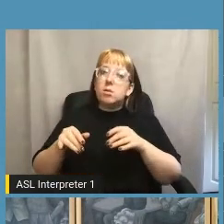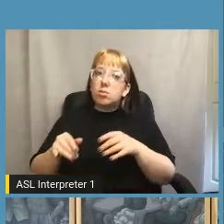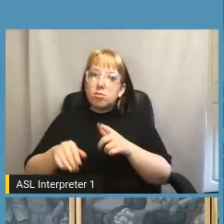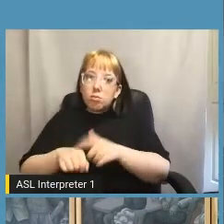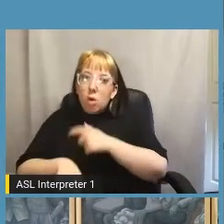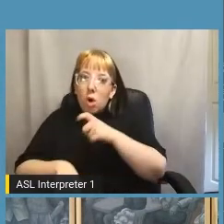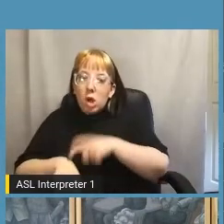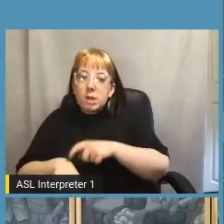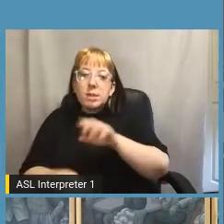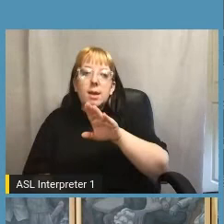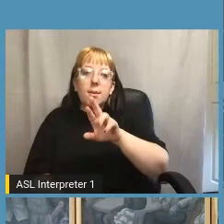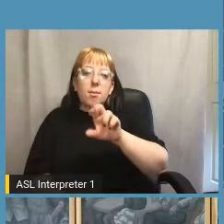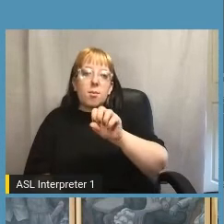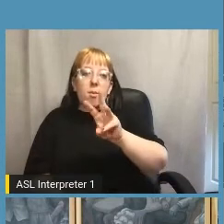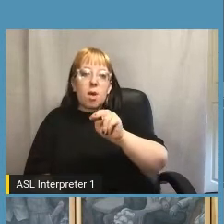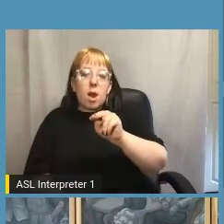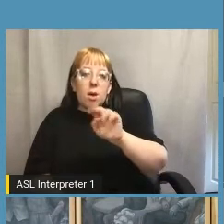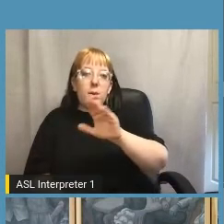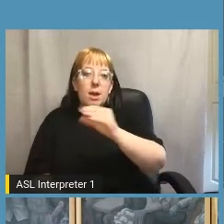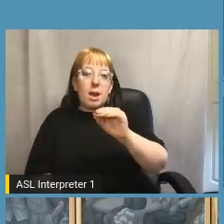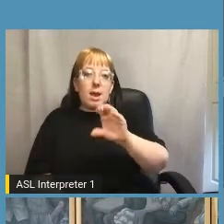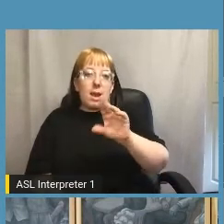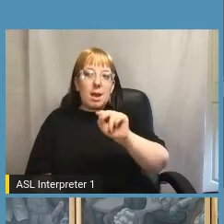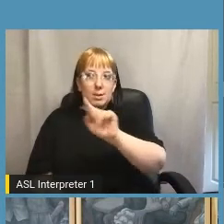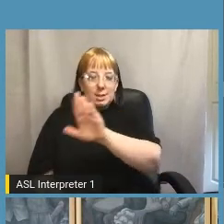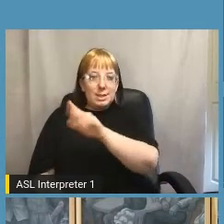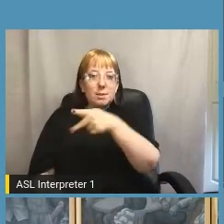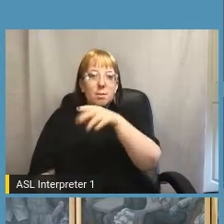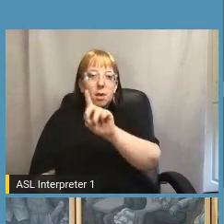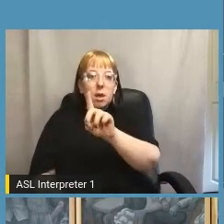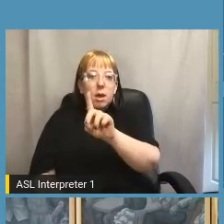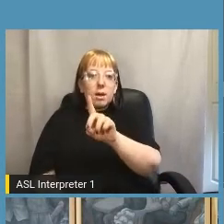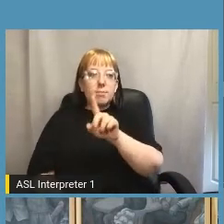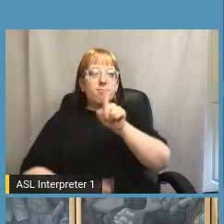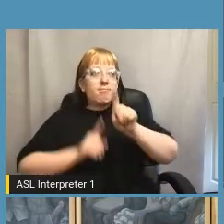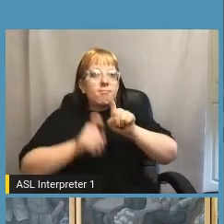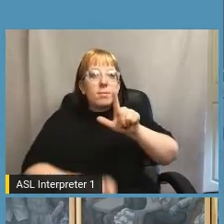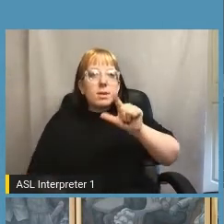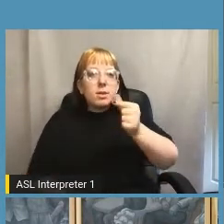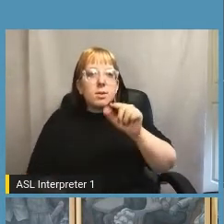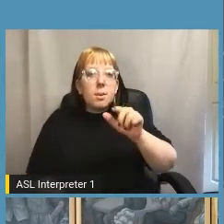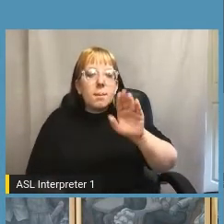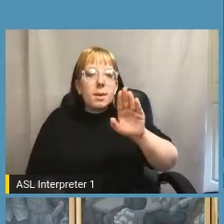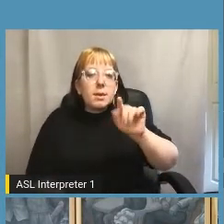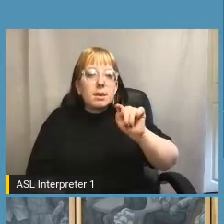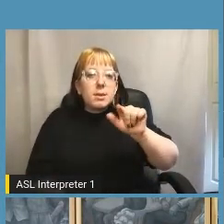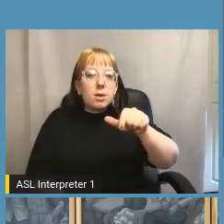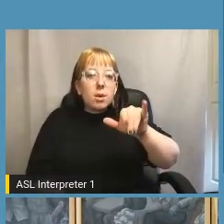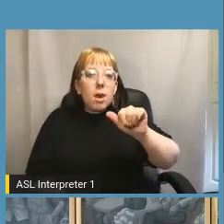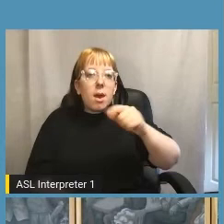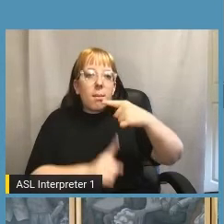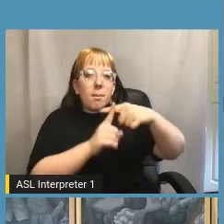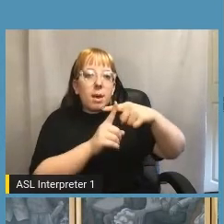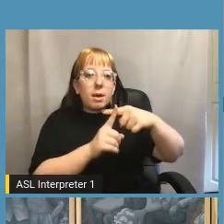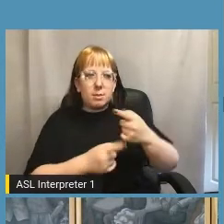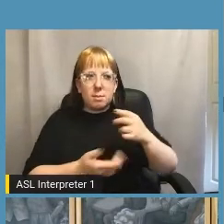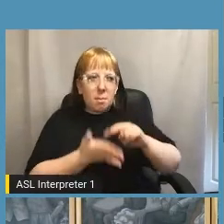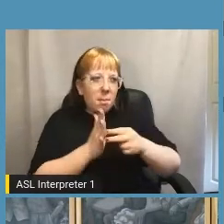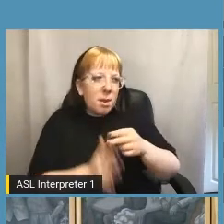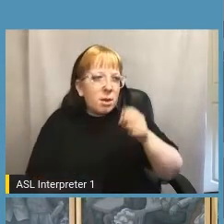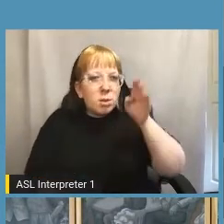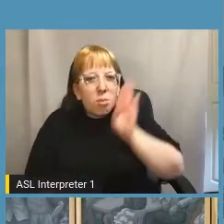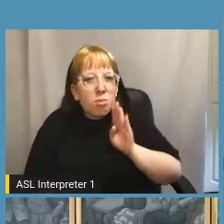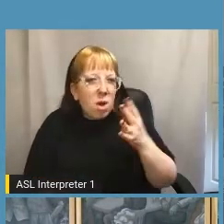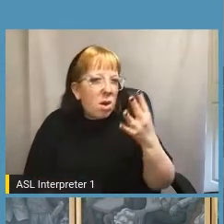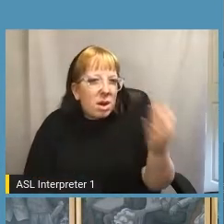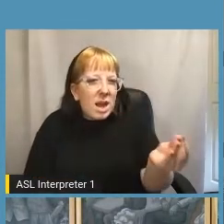Out. And he asked members of the LGBTQ community, what does it mean to be brown and out in Vermont? And